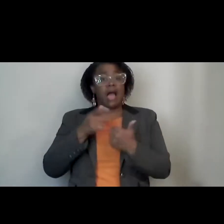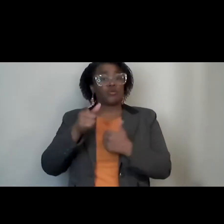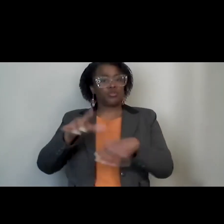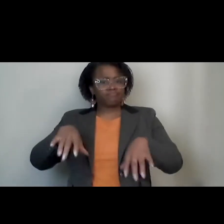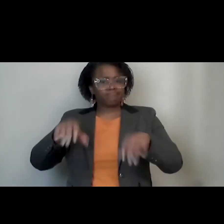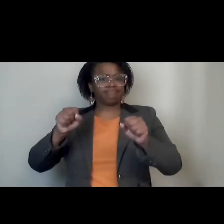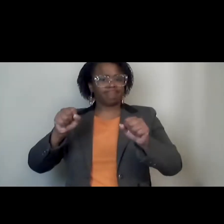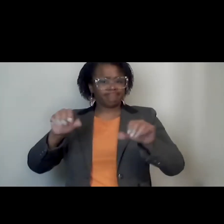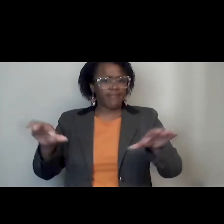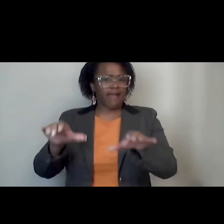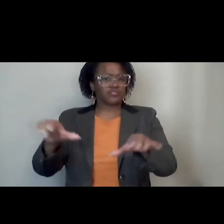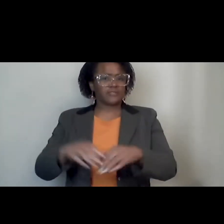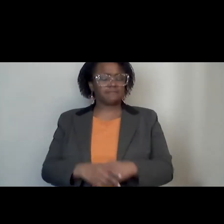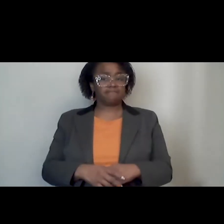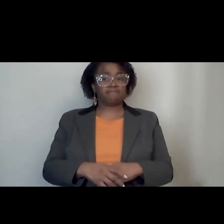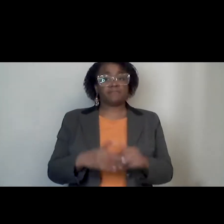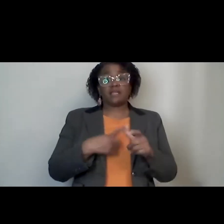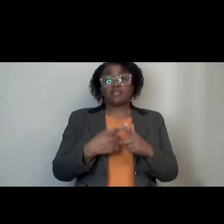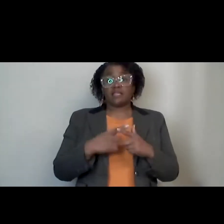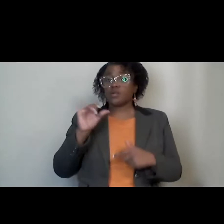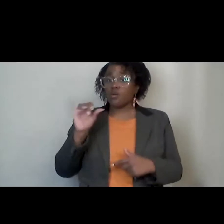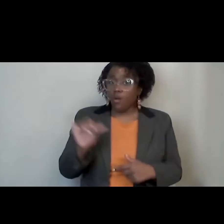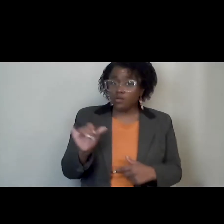chat. And then similarly,